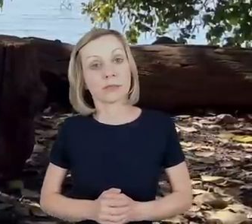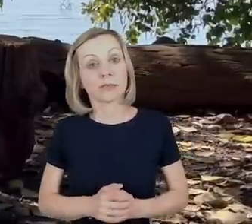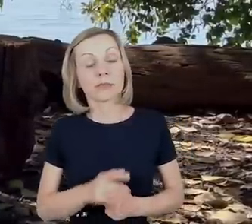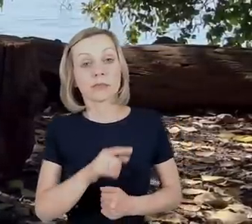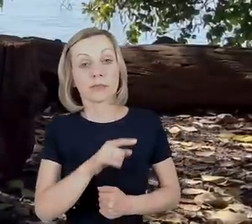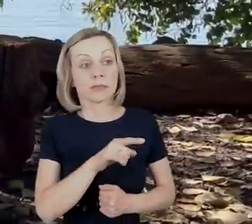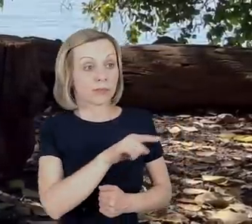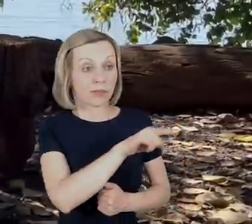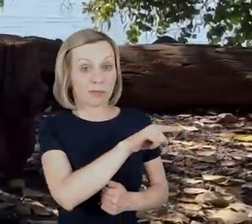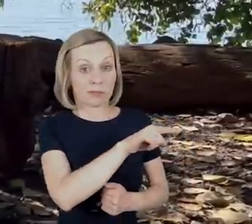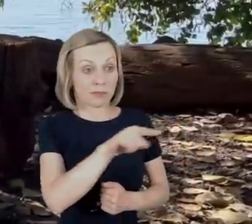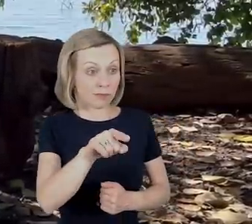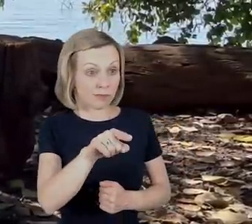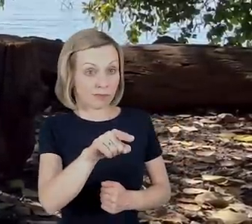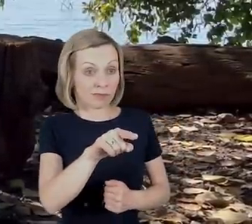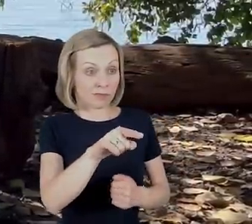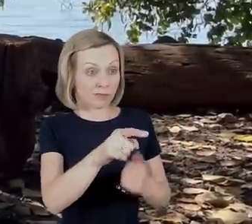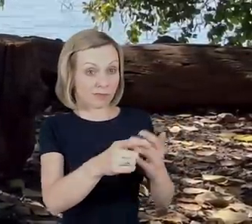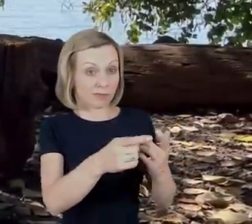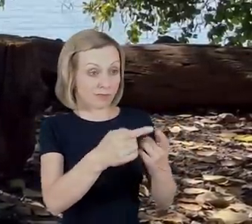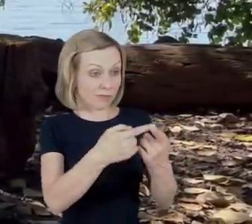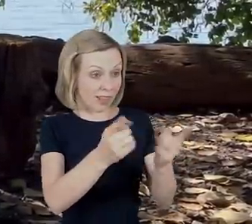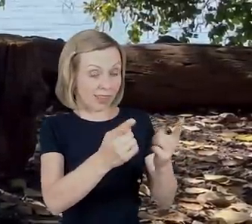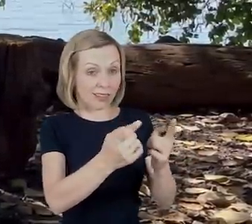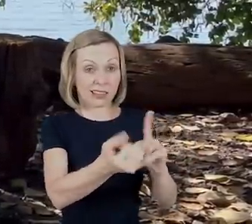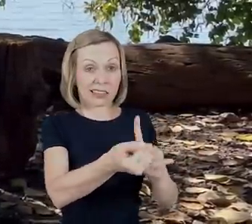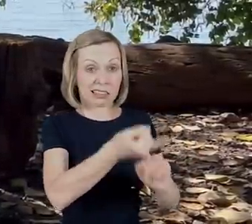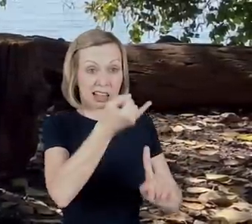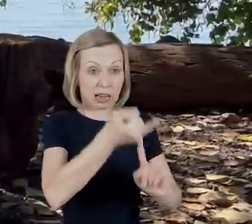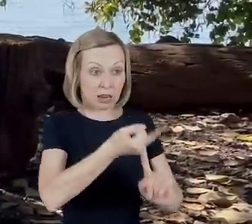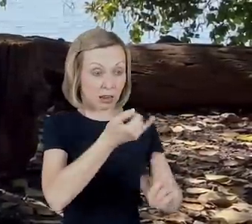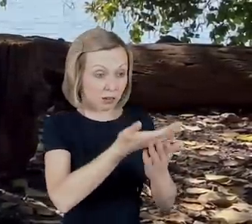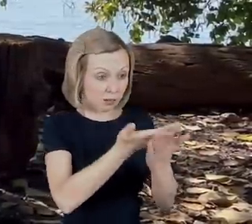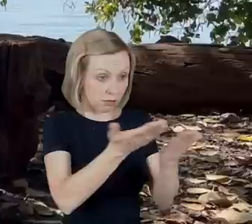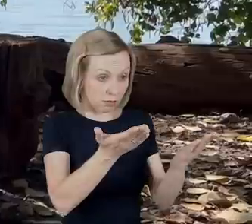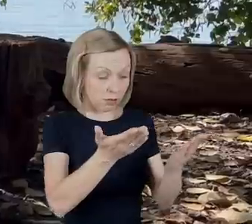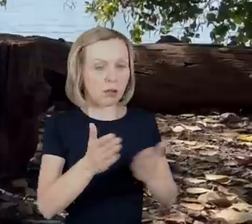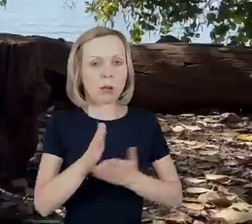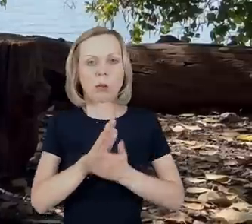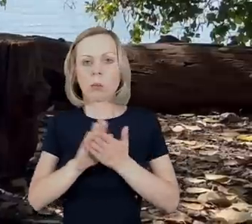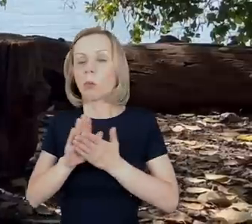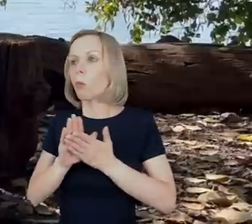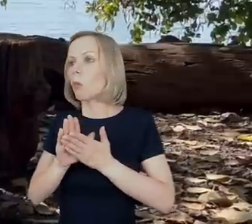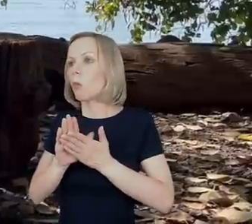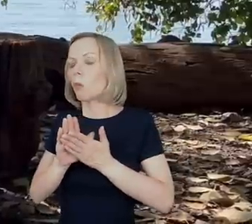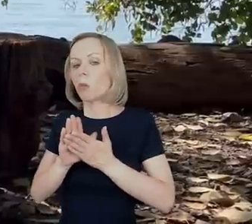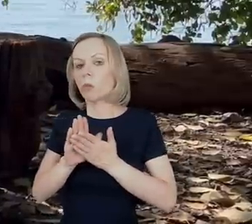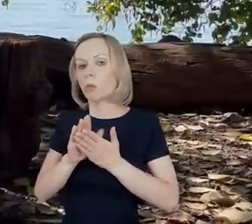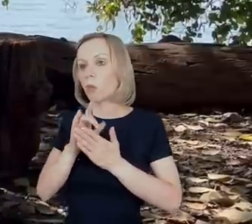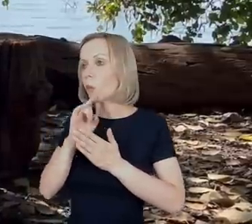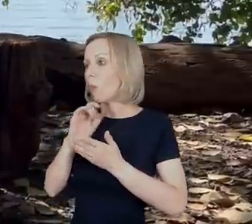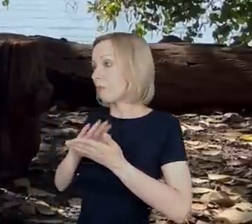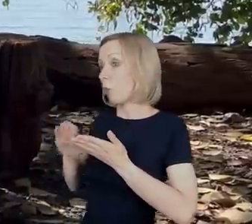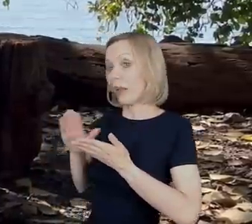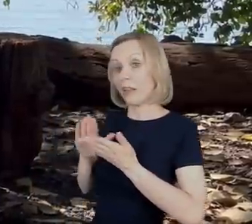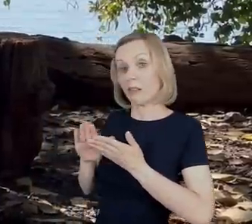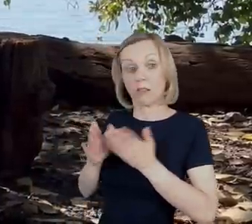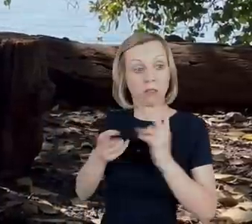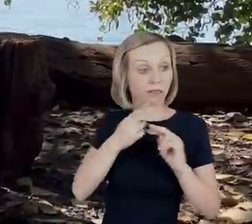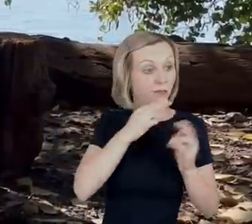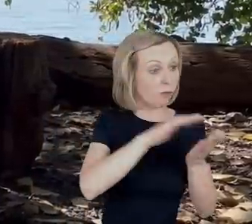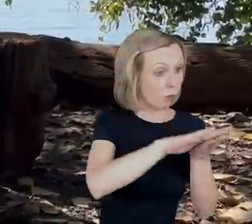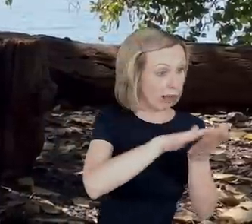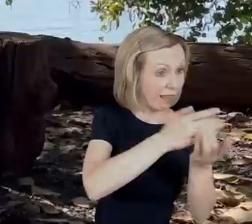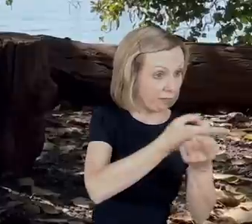For if you forgive others their trespasses, your heavenly Father will also forgive you. But if you do not forgive